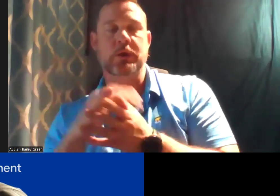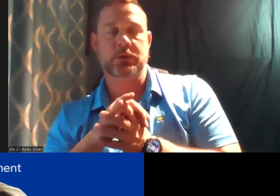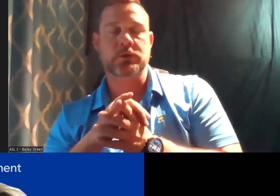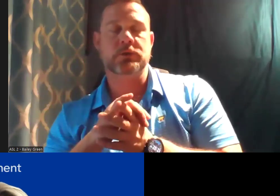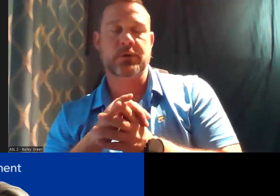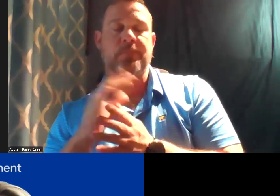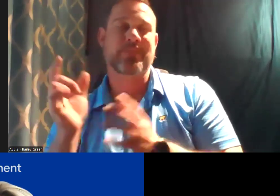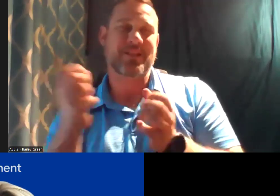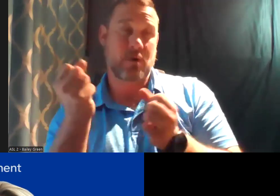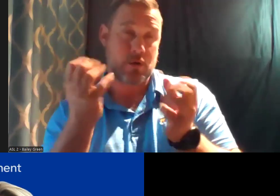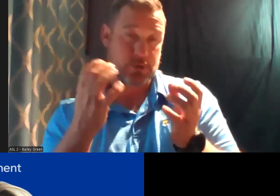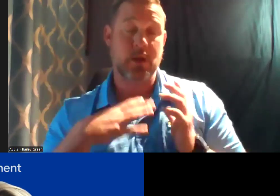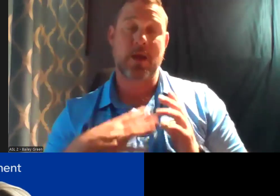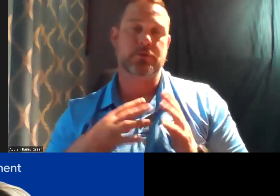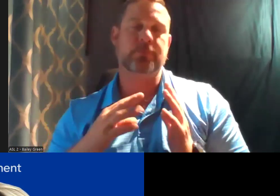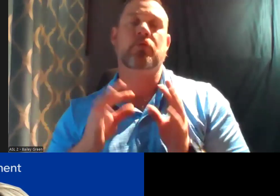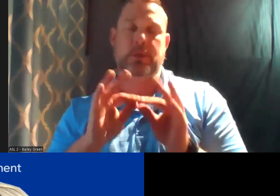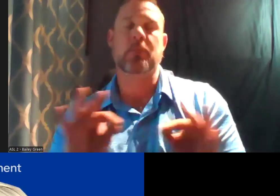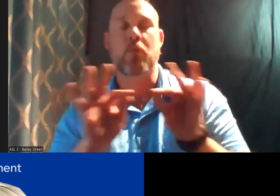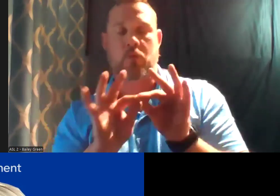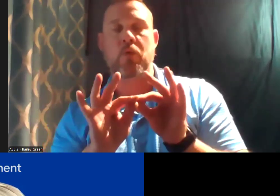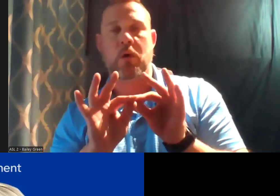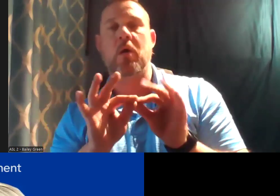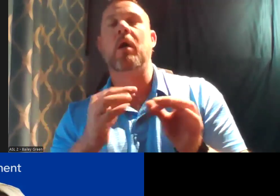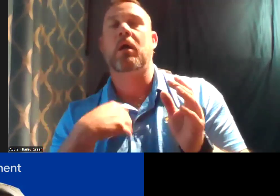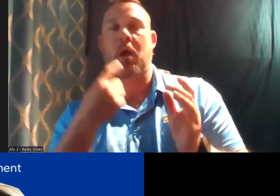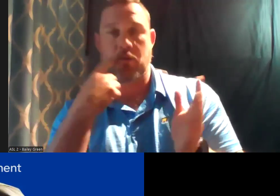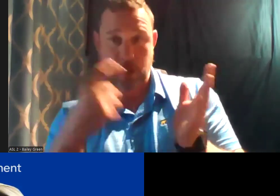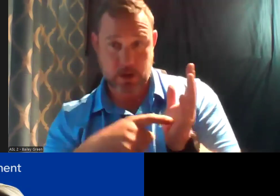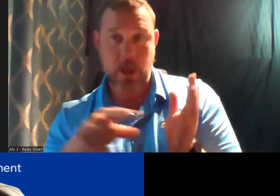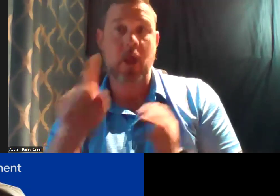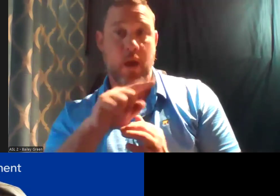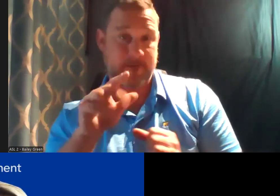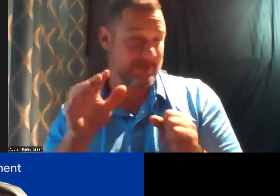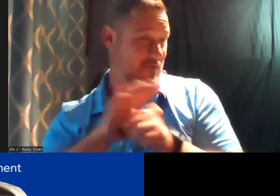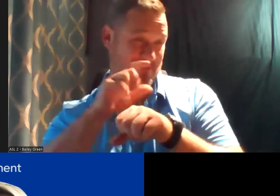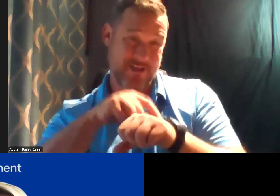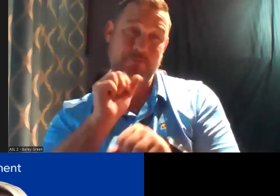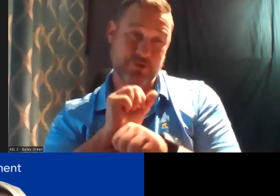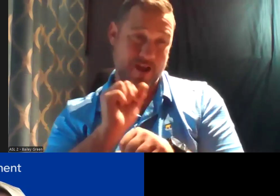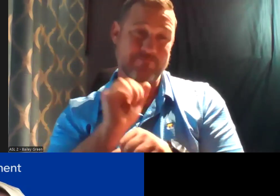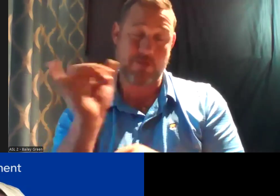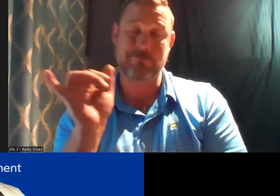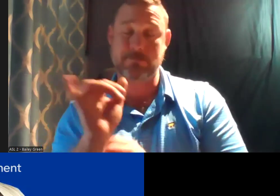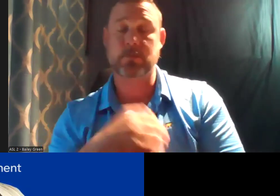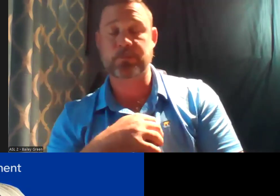and stakeholder engagements meaningful. And I recognize that you all have full-time jobs on top of it. So,